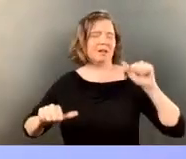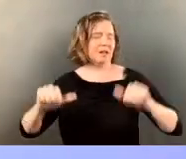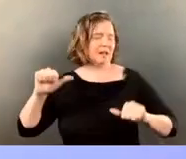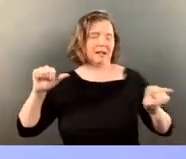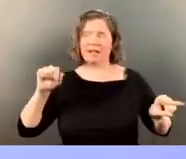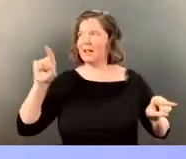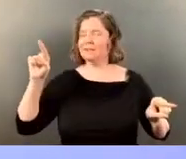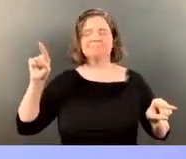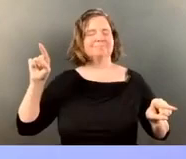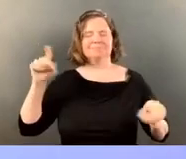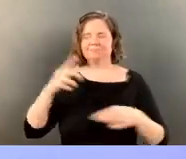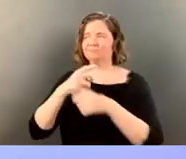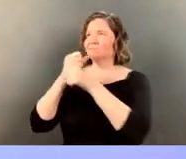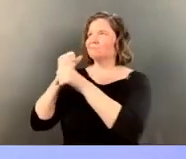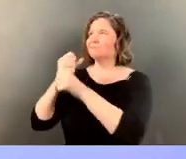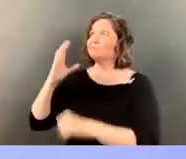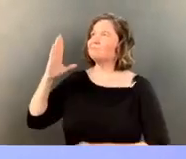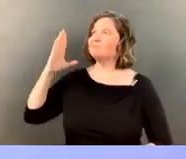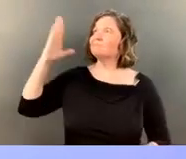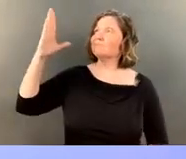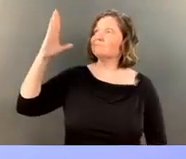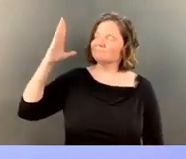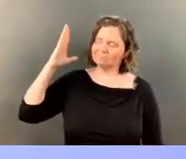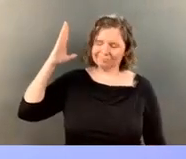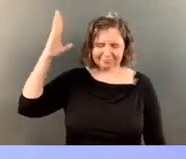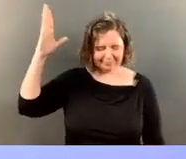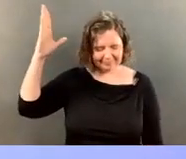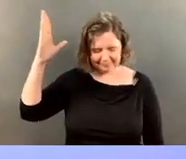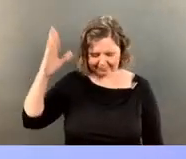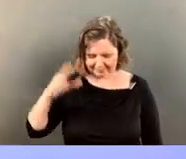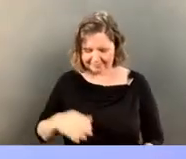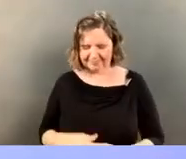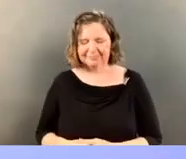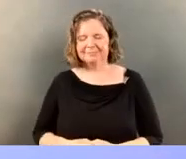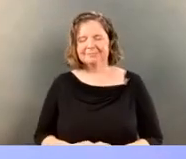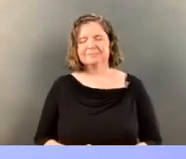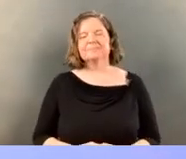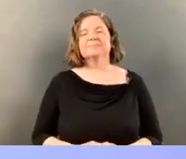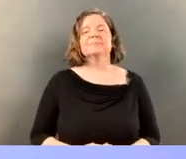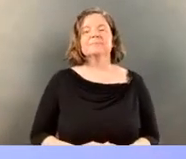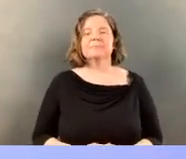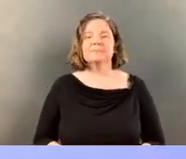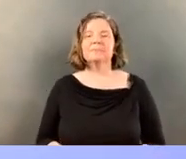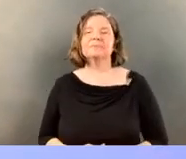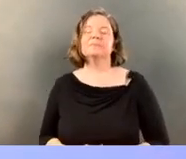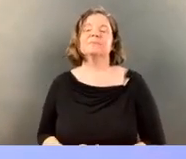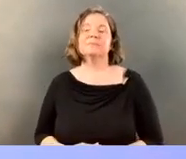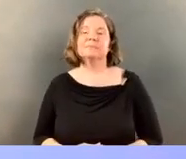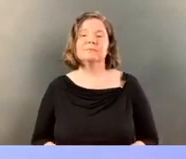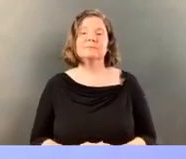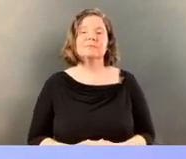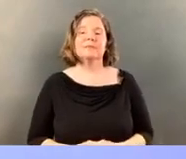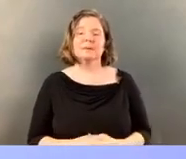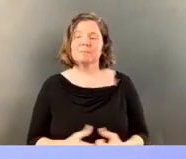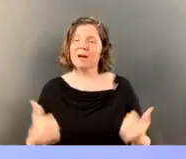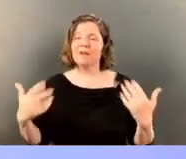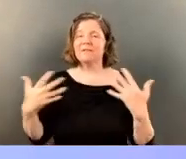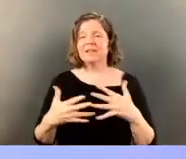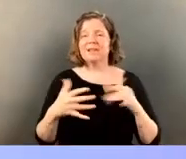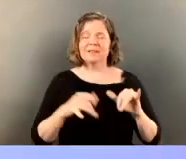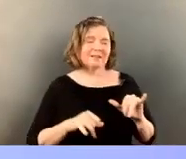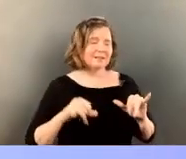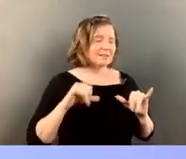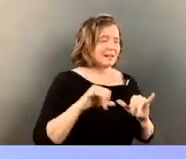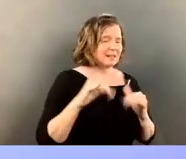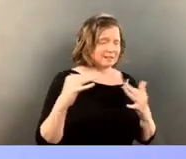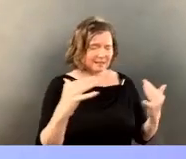be shaken, I won't be shaken. My fear, 'cause my